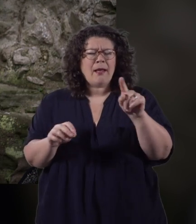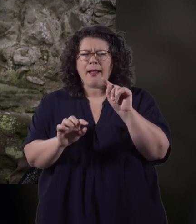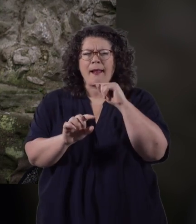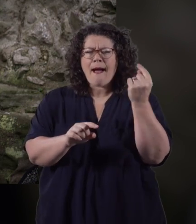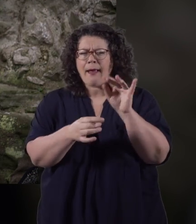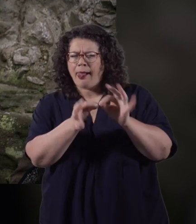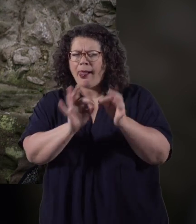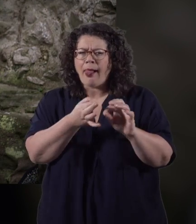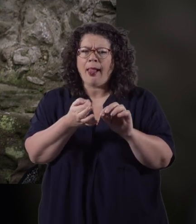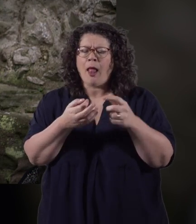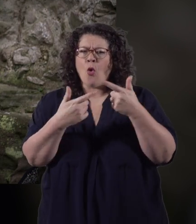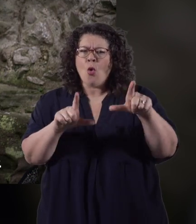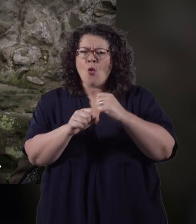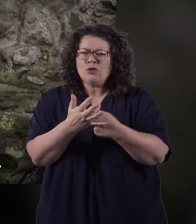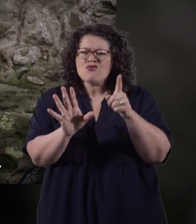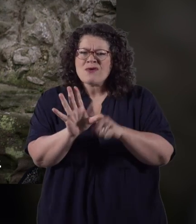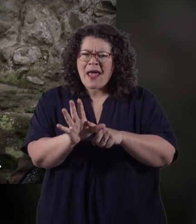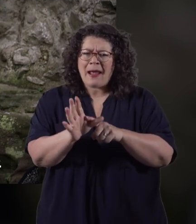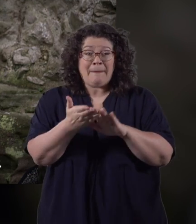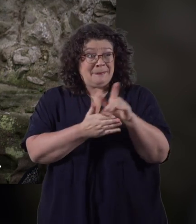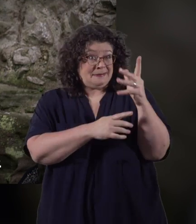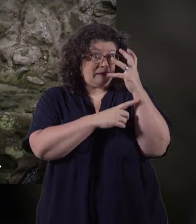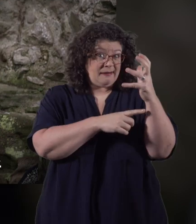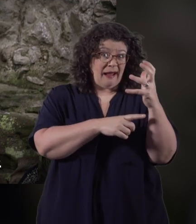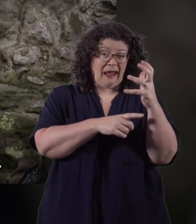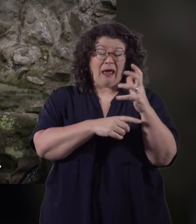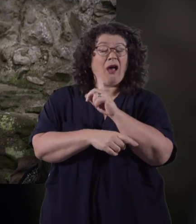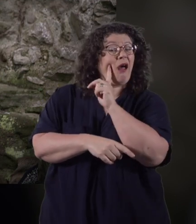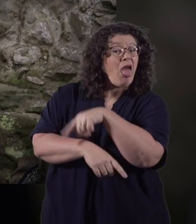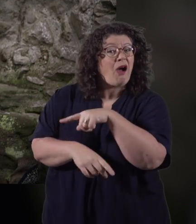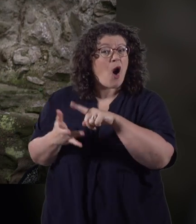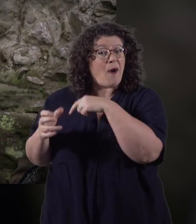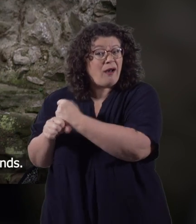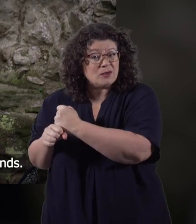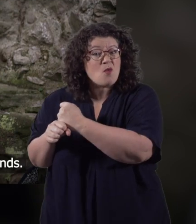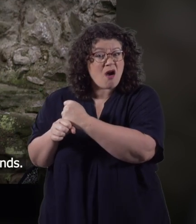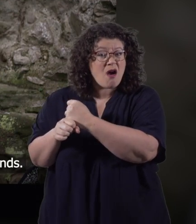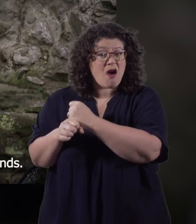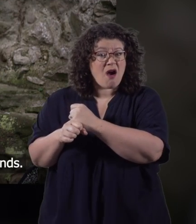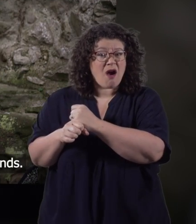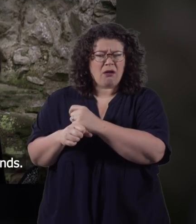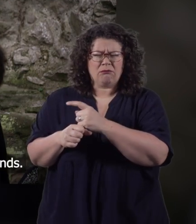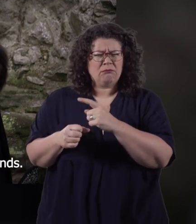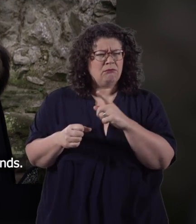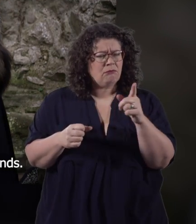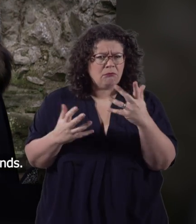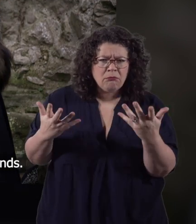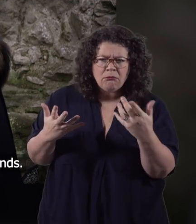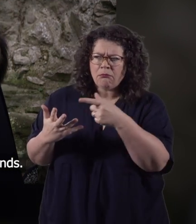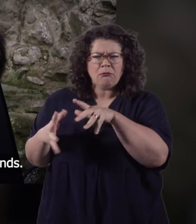of his neighbour, Lord Grey, made the king believe that Owain Glyndŵr was a traitor. Now you see, Lord Grey,